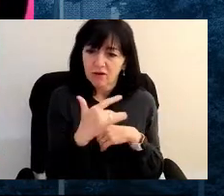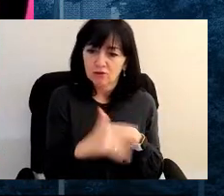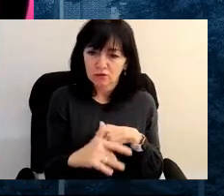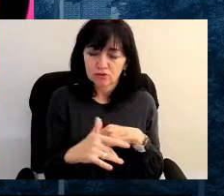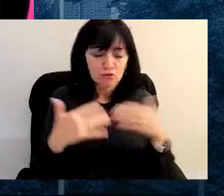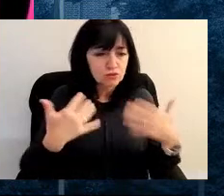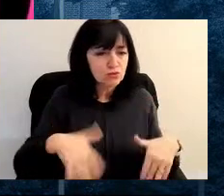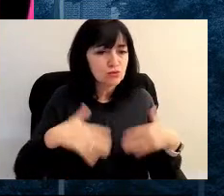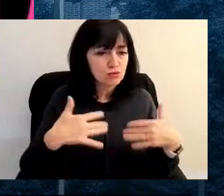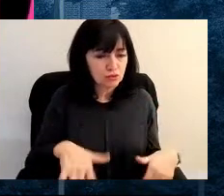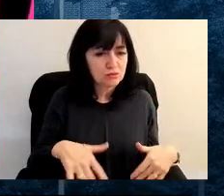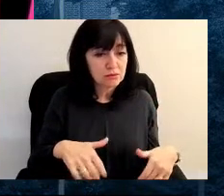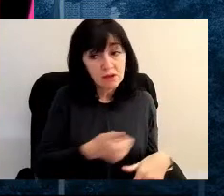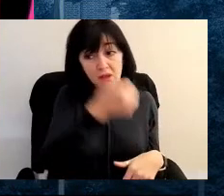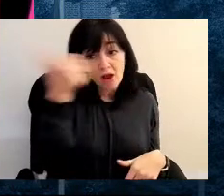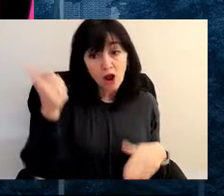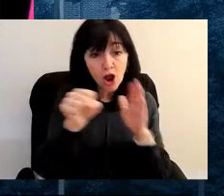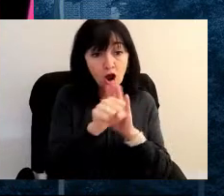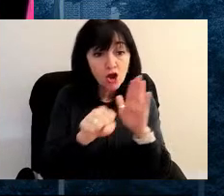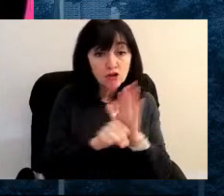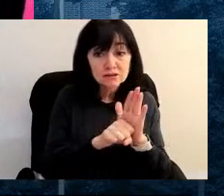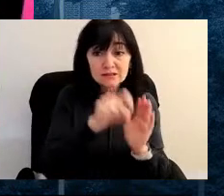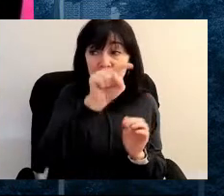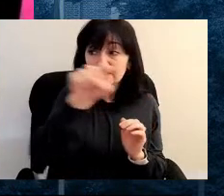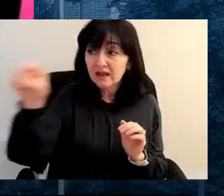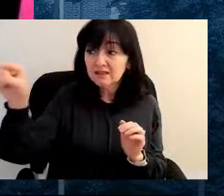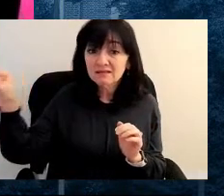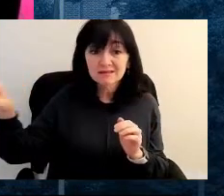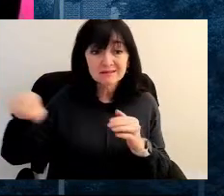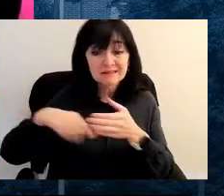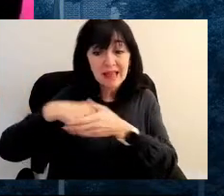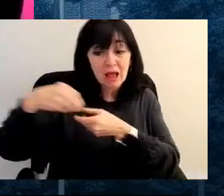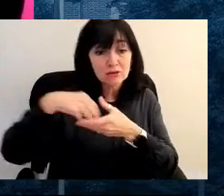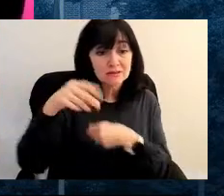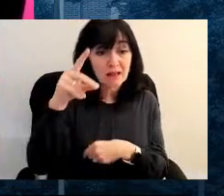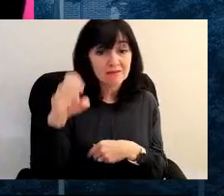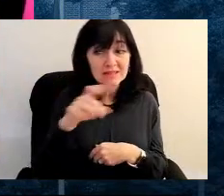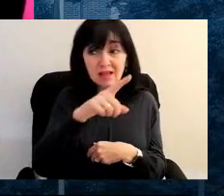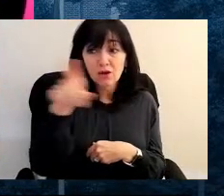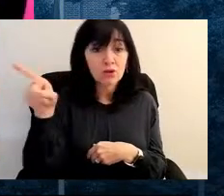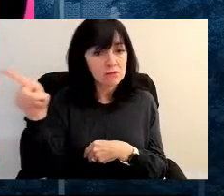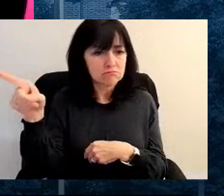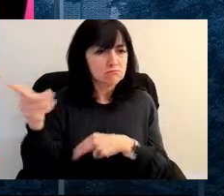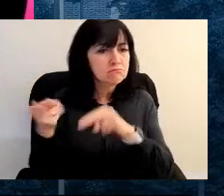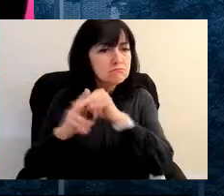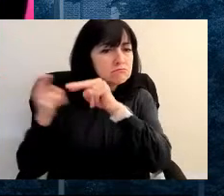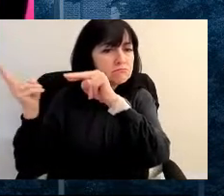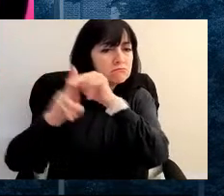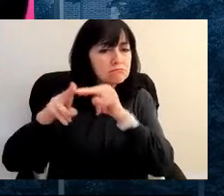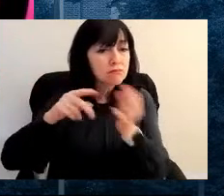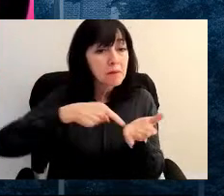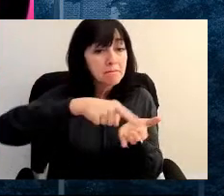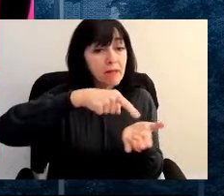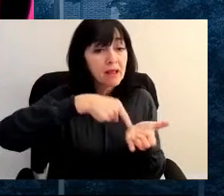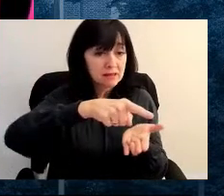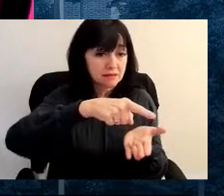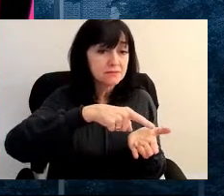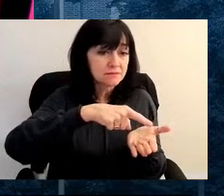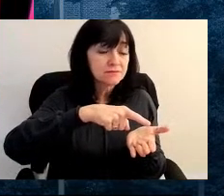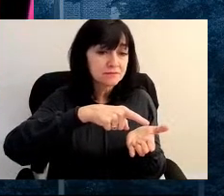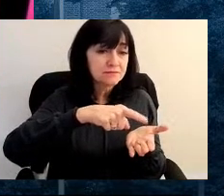around us have been raising their salaries to be more competitive and to outcompete the state of Delaware. We will not